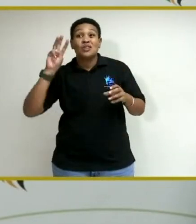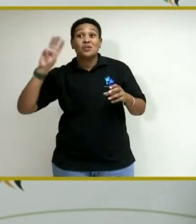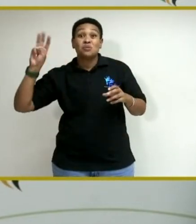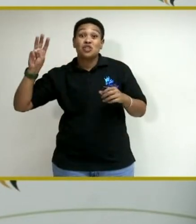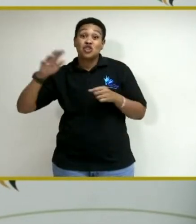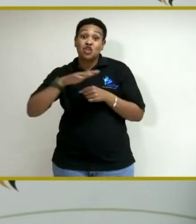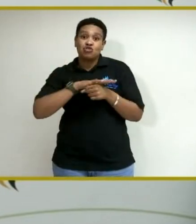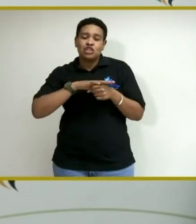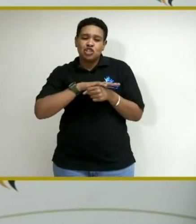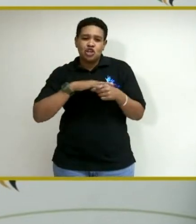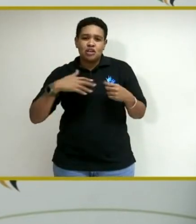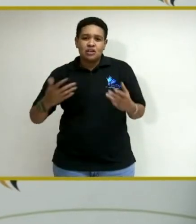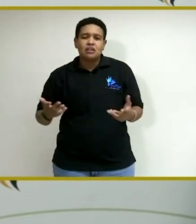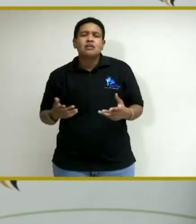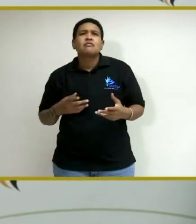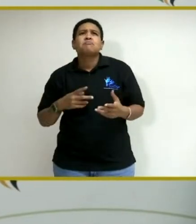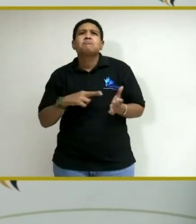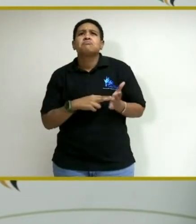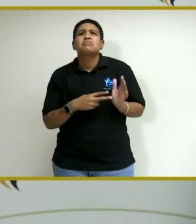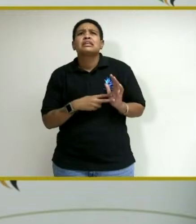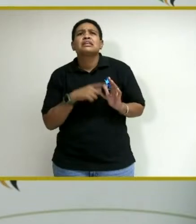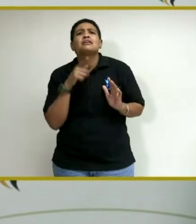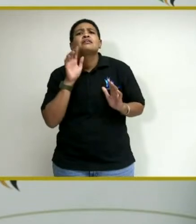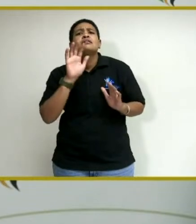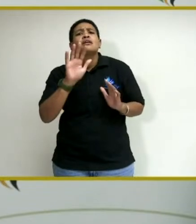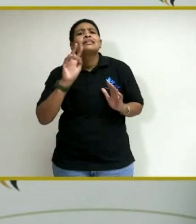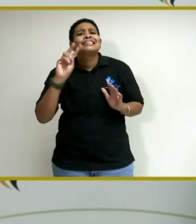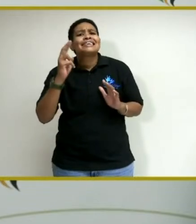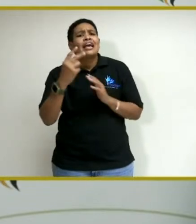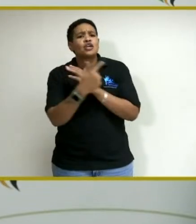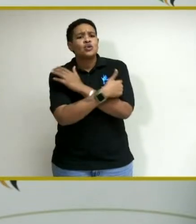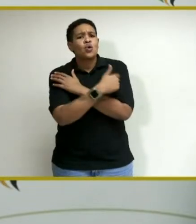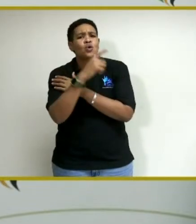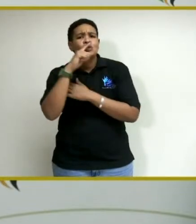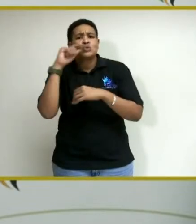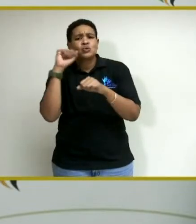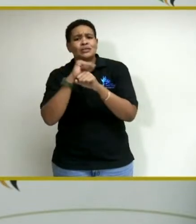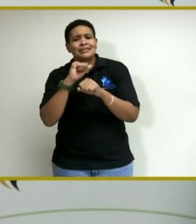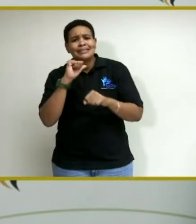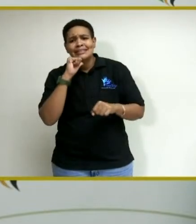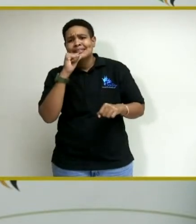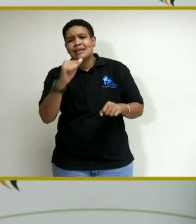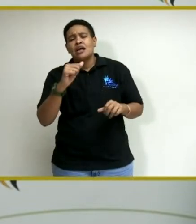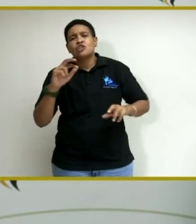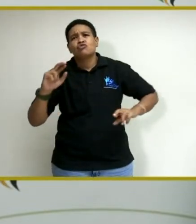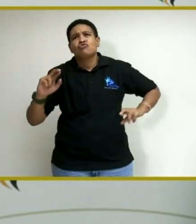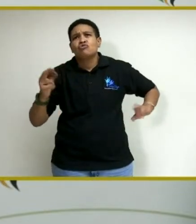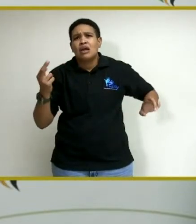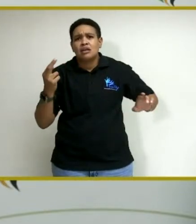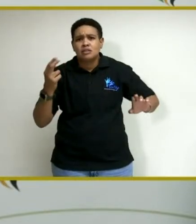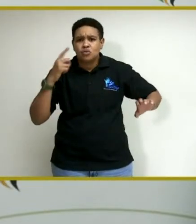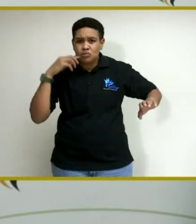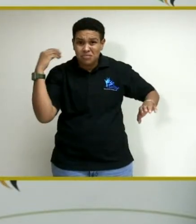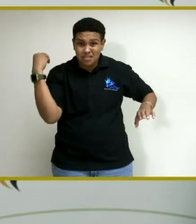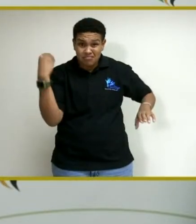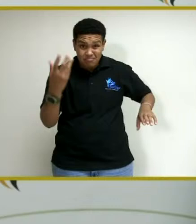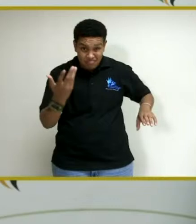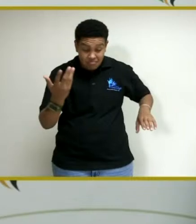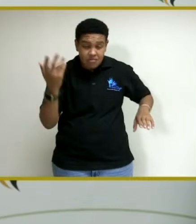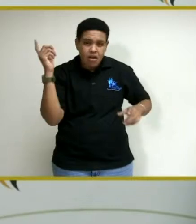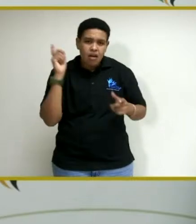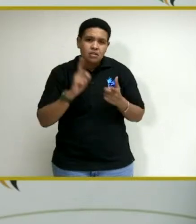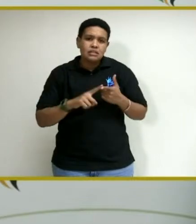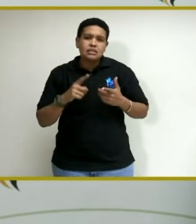region, and therefore their second dose would really not be ready to be administered